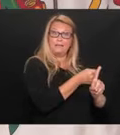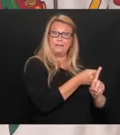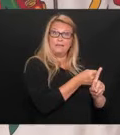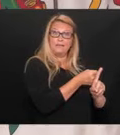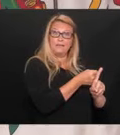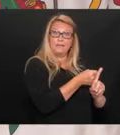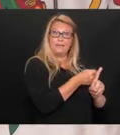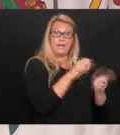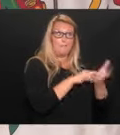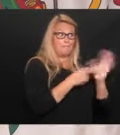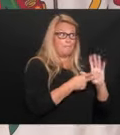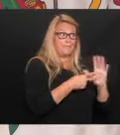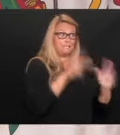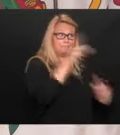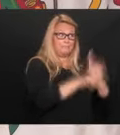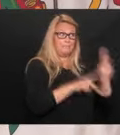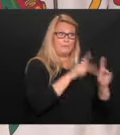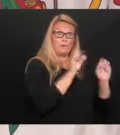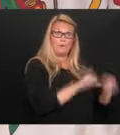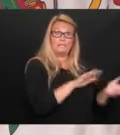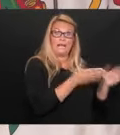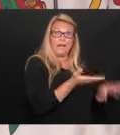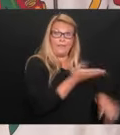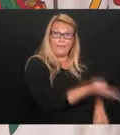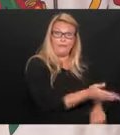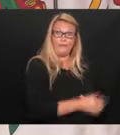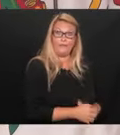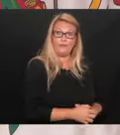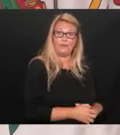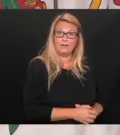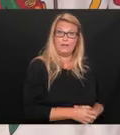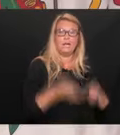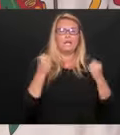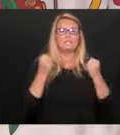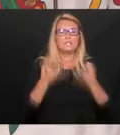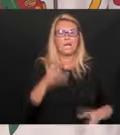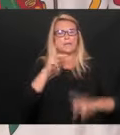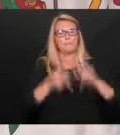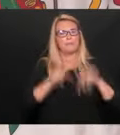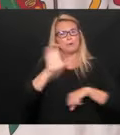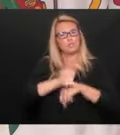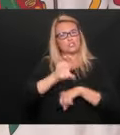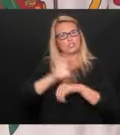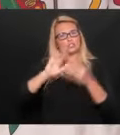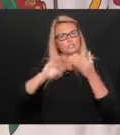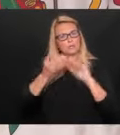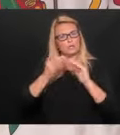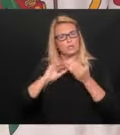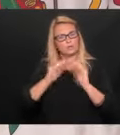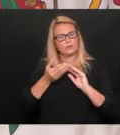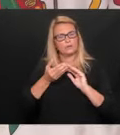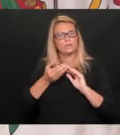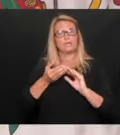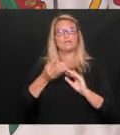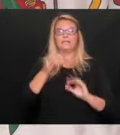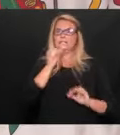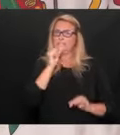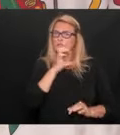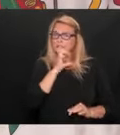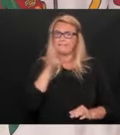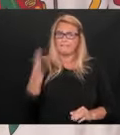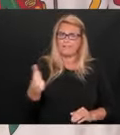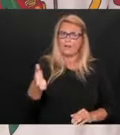the folks that absolutely we could lose. A lot of people in our church community and everything are elderly people, and